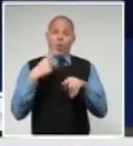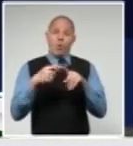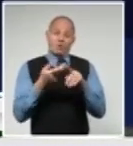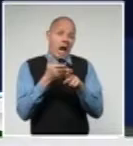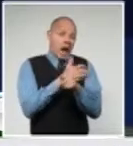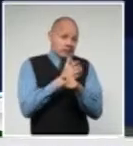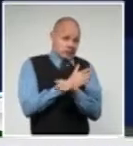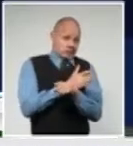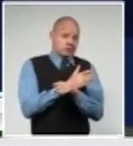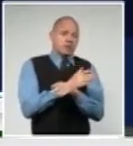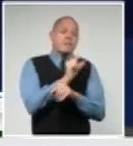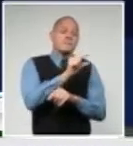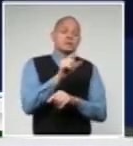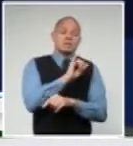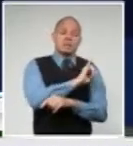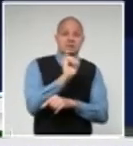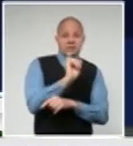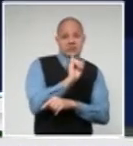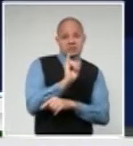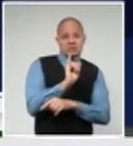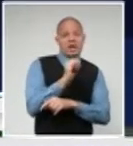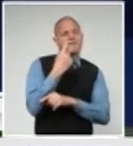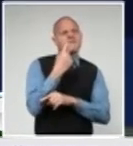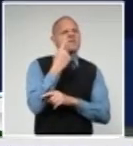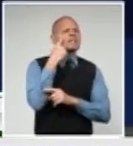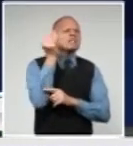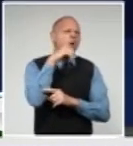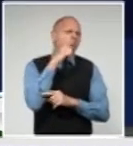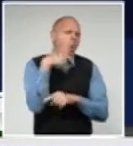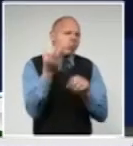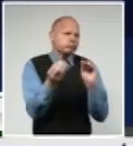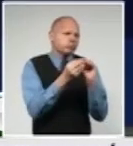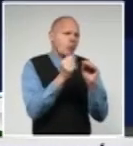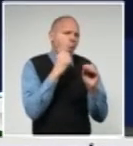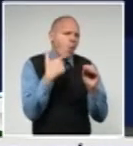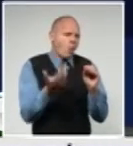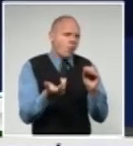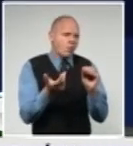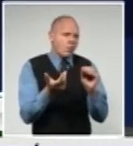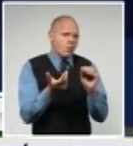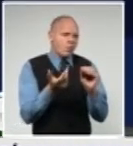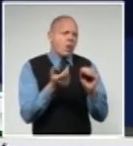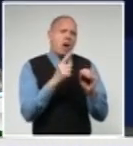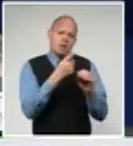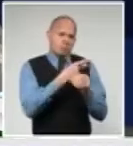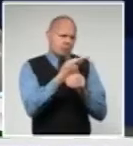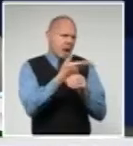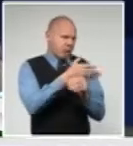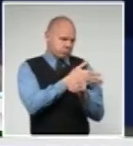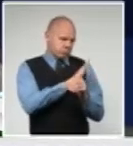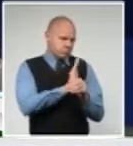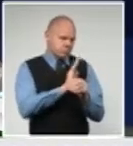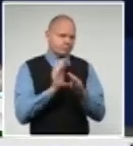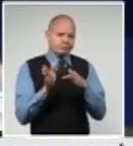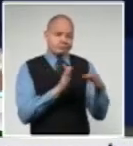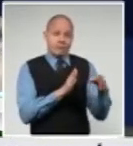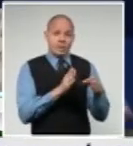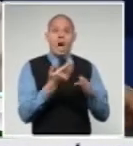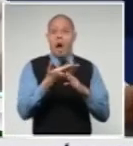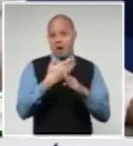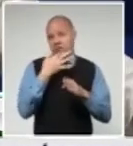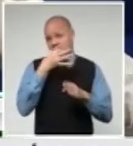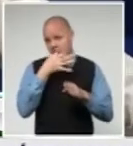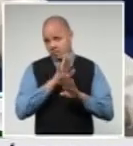a 70.2% over the last 15 days. 4 individuals are under the age of